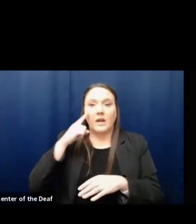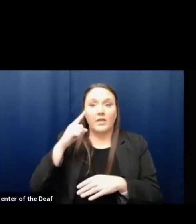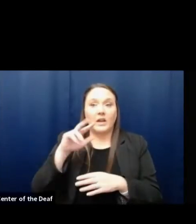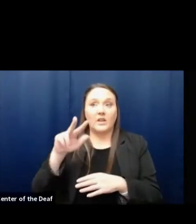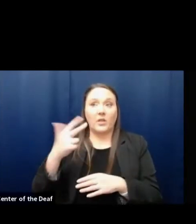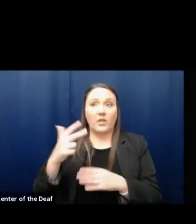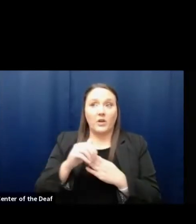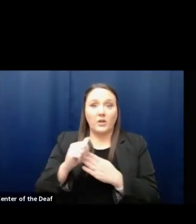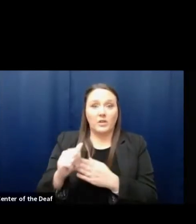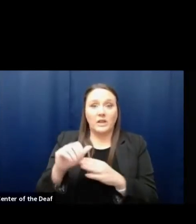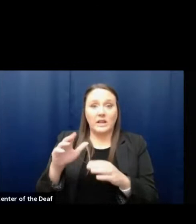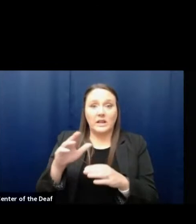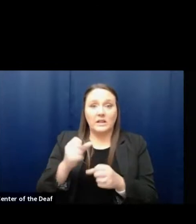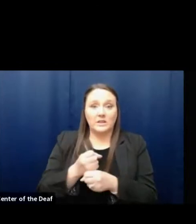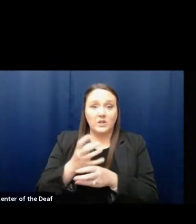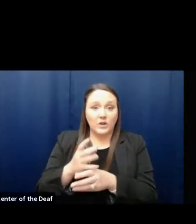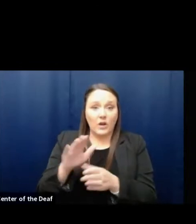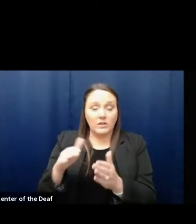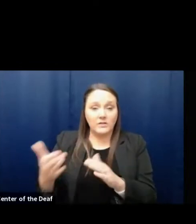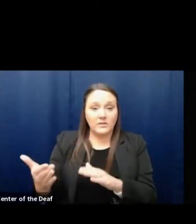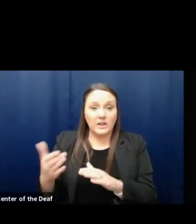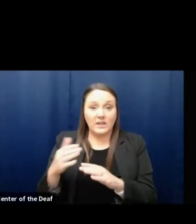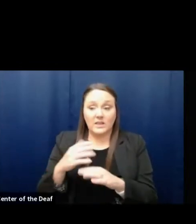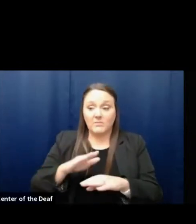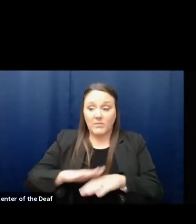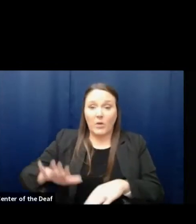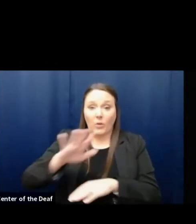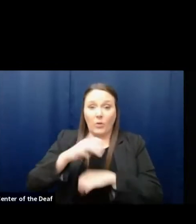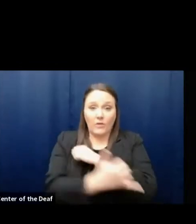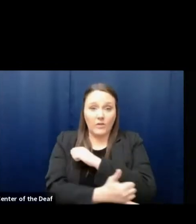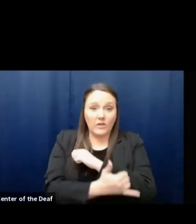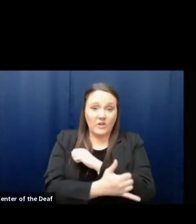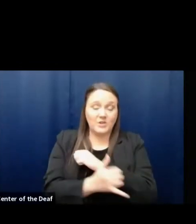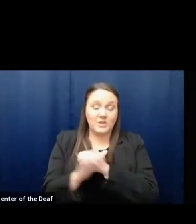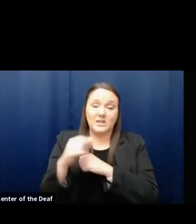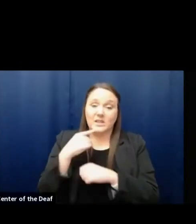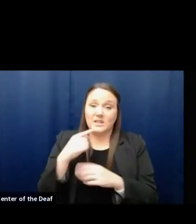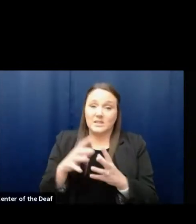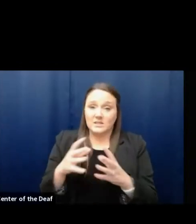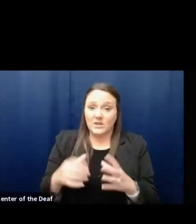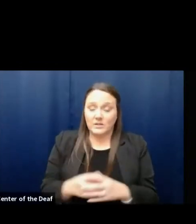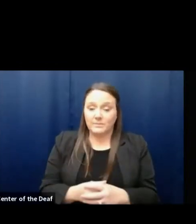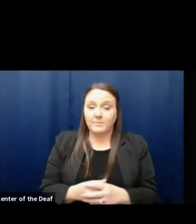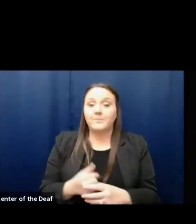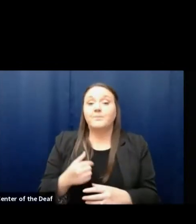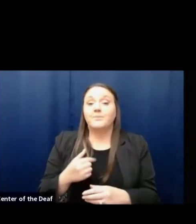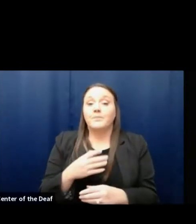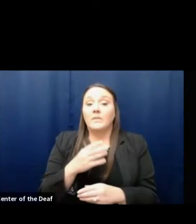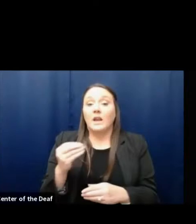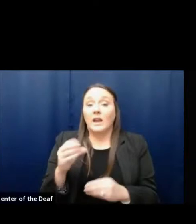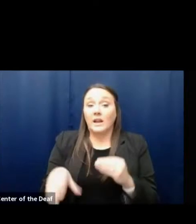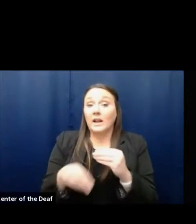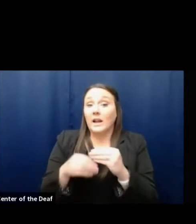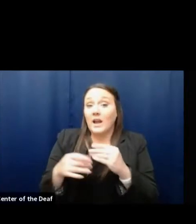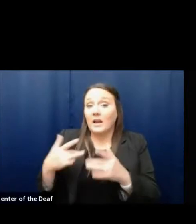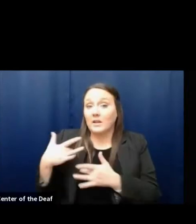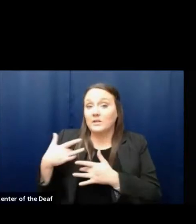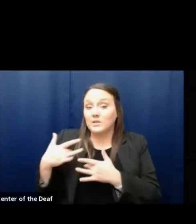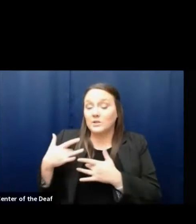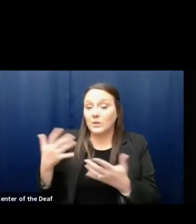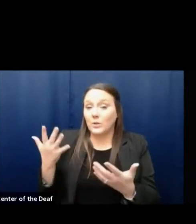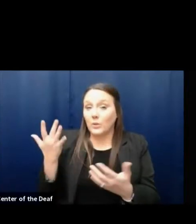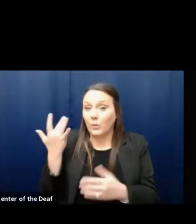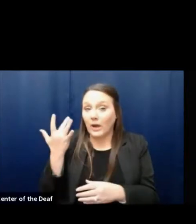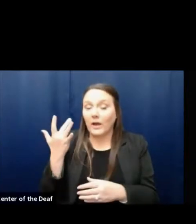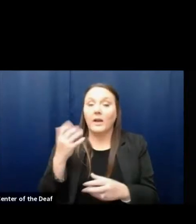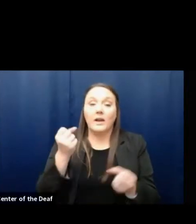of death in the whole nation. And that says a lot. And what's more, or even adds concern to that is,